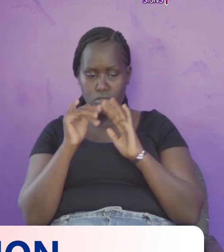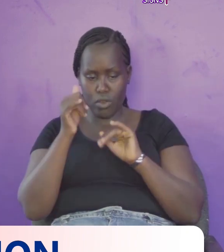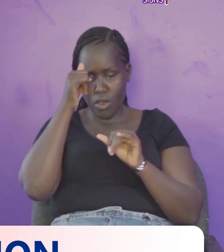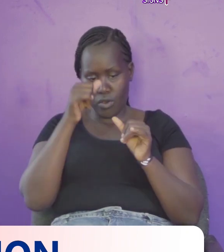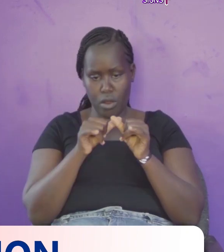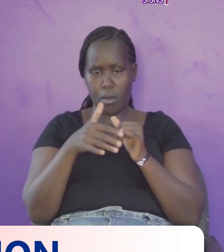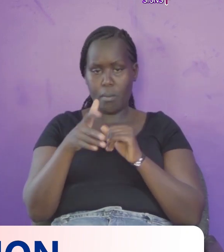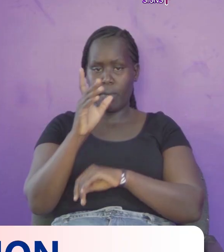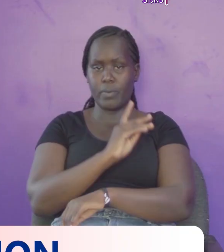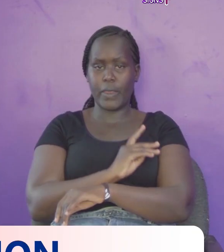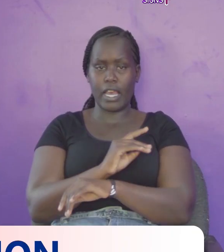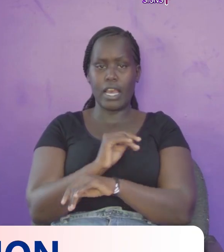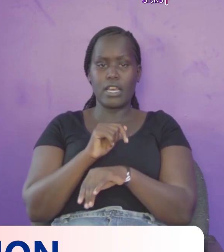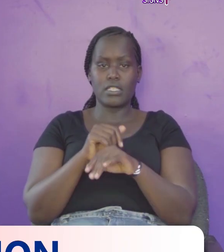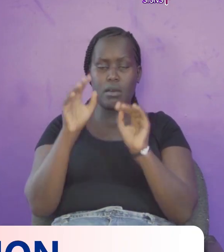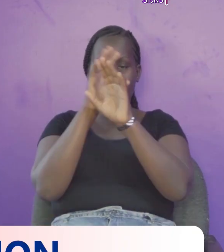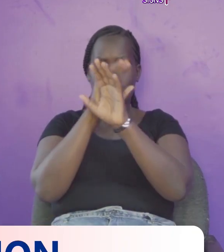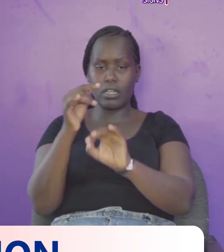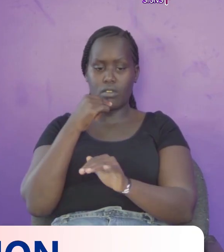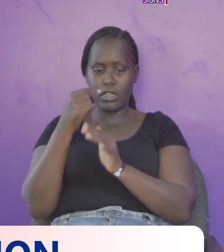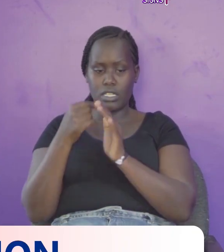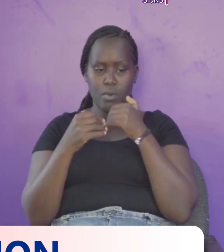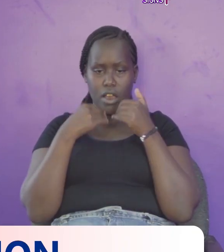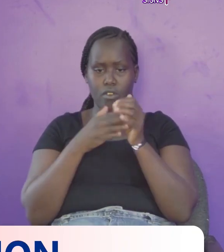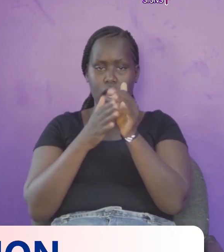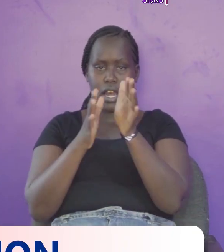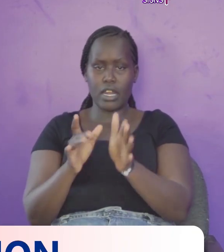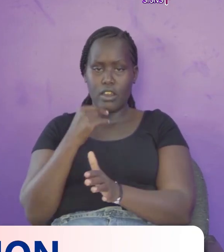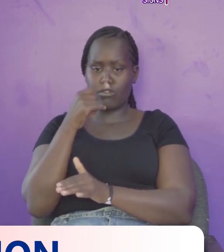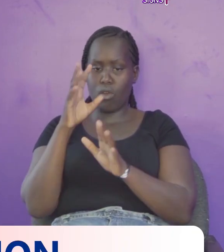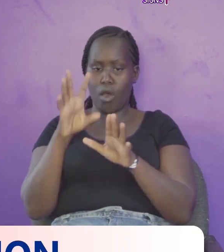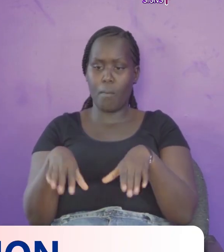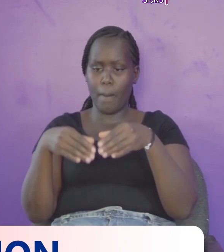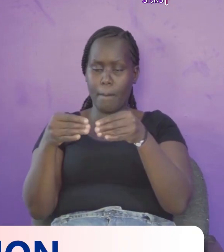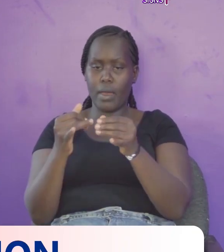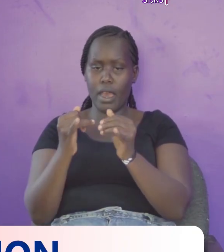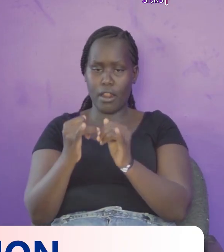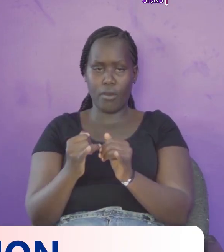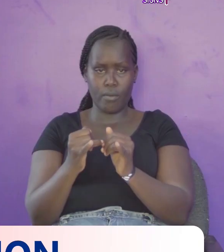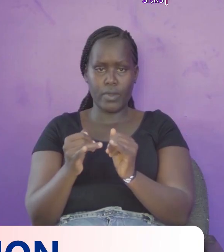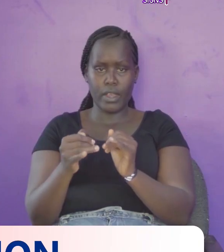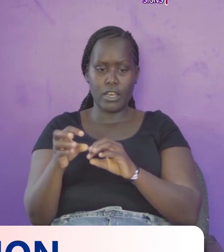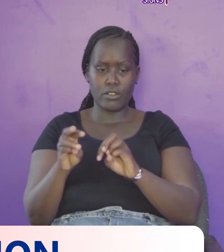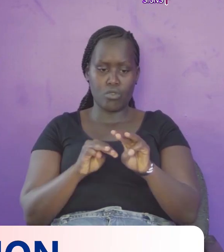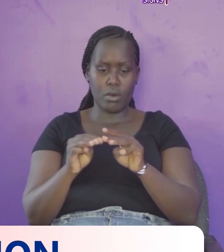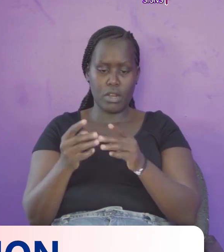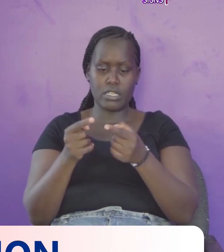alikuwa anasema ya kwamba akona leaders wenye umempatia a whole ministry to manage na hata jui ni nini inaendelea huko. Yeah, he said it.